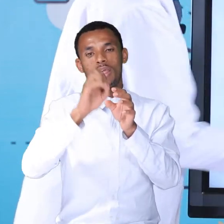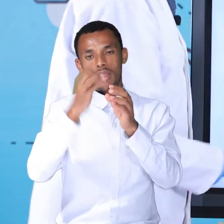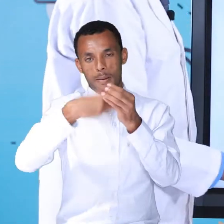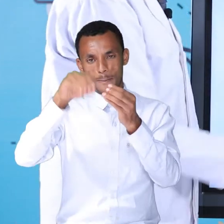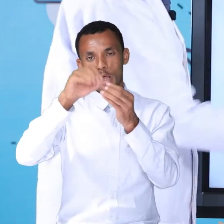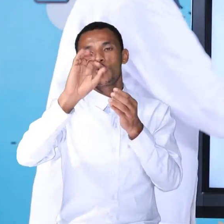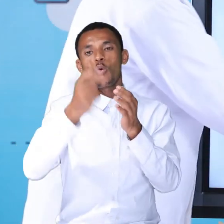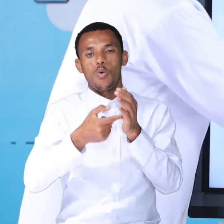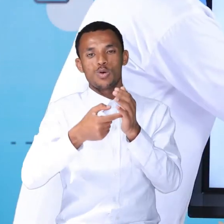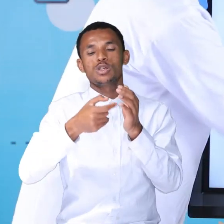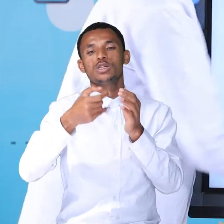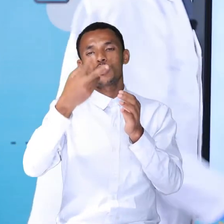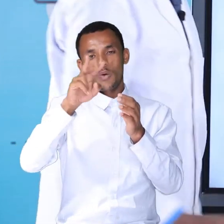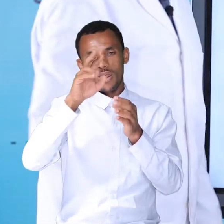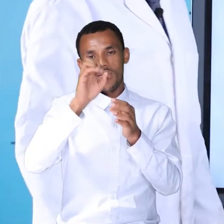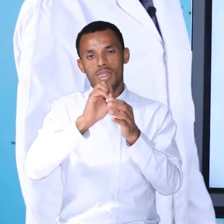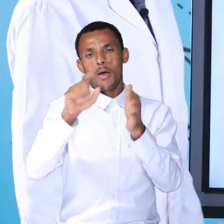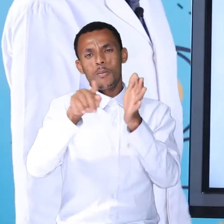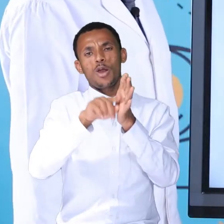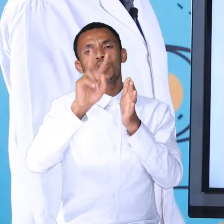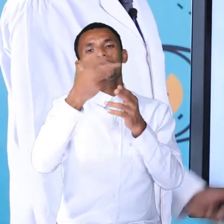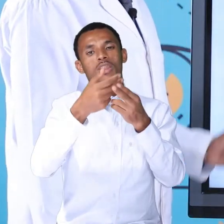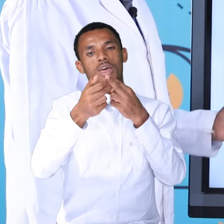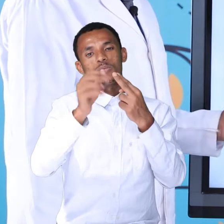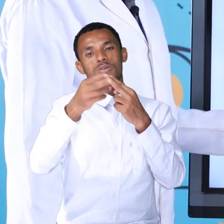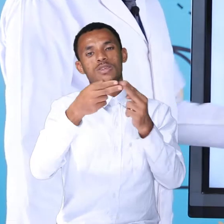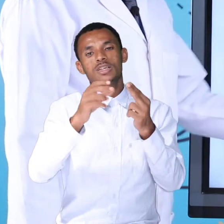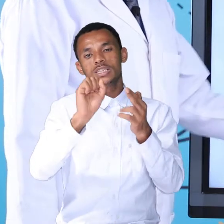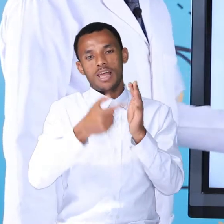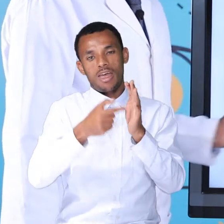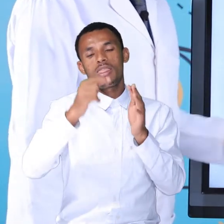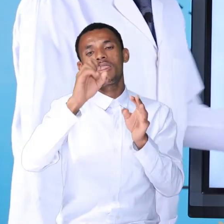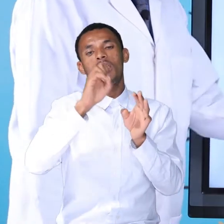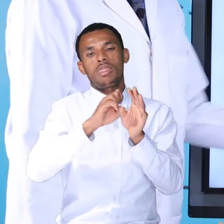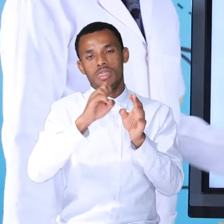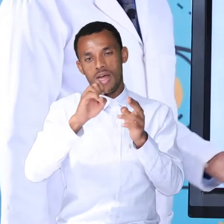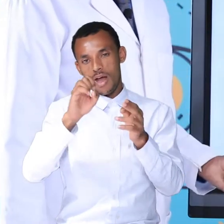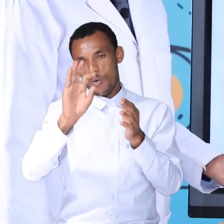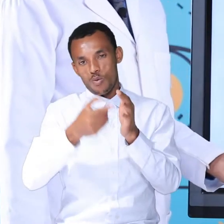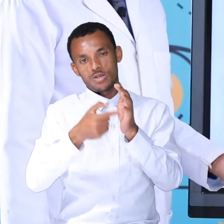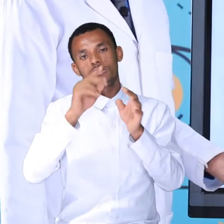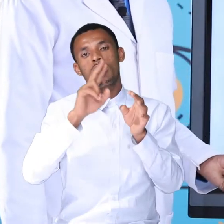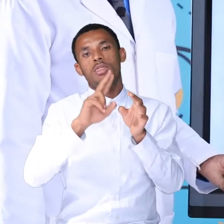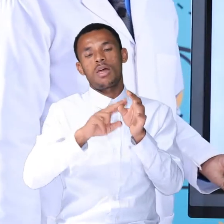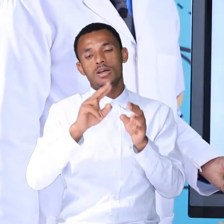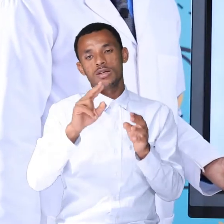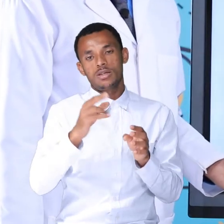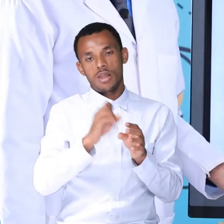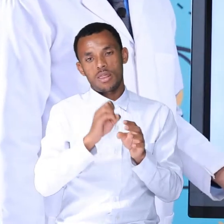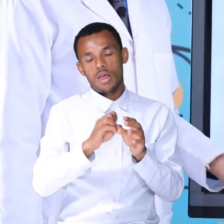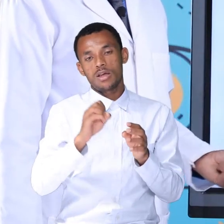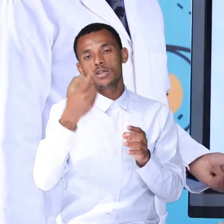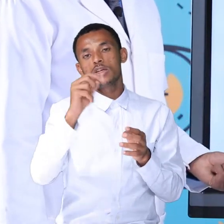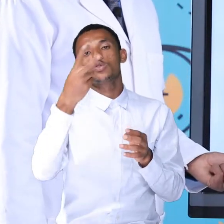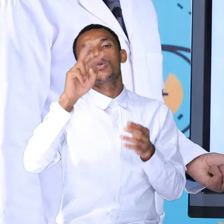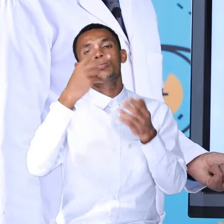can be regrouped minus 2 times sine theta cos theta. But the sum of the two squares, we have an identity,